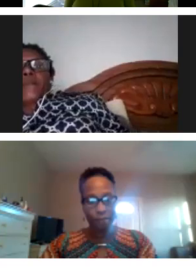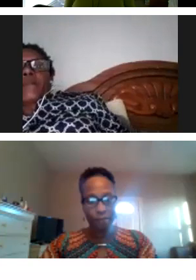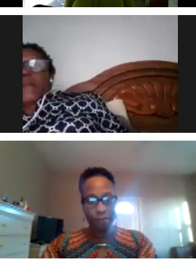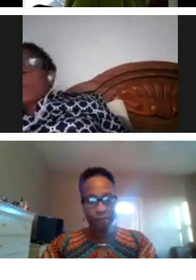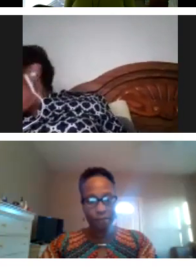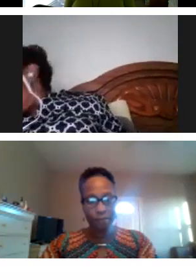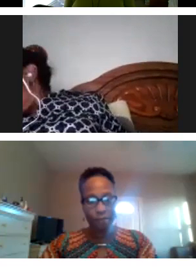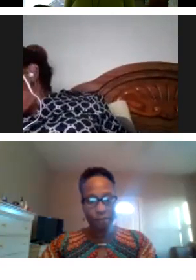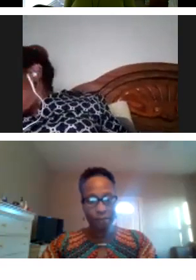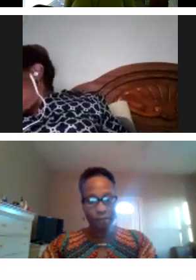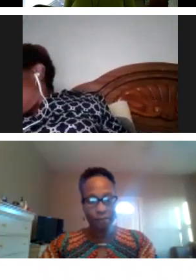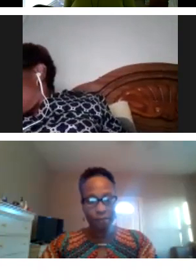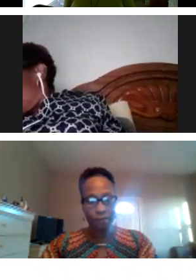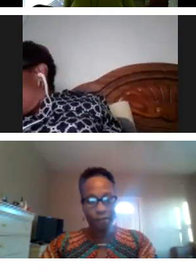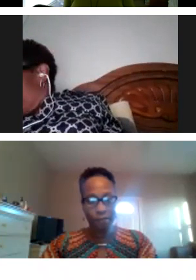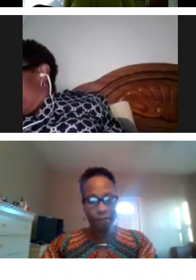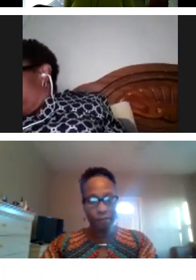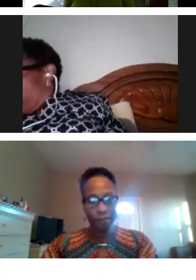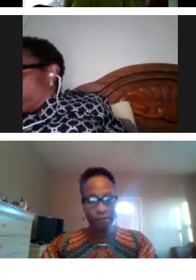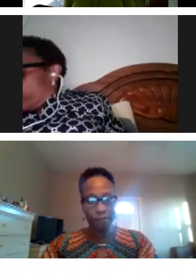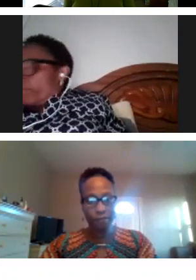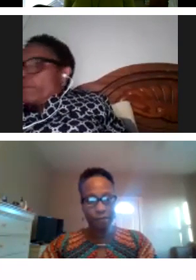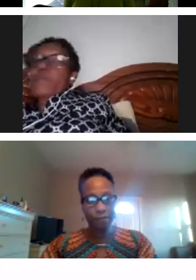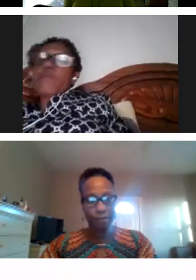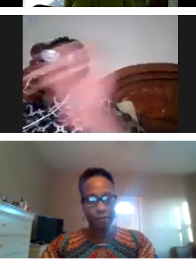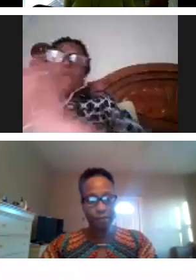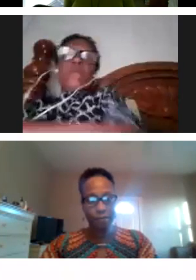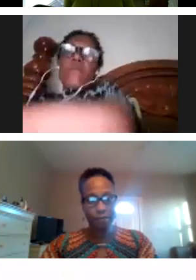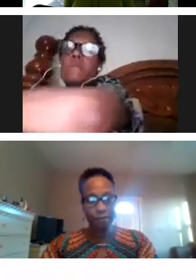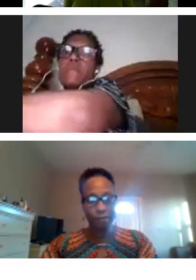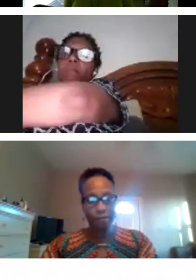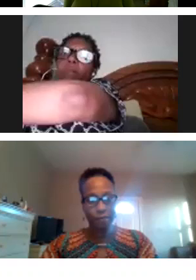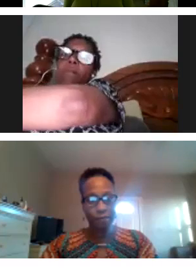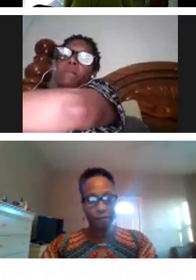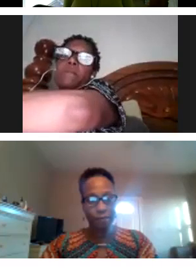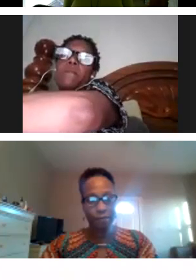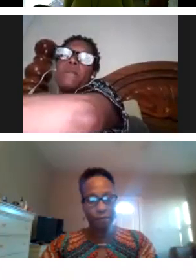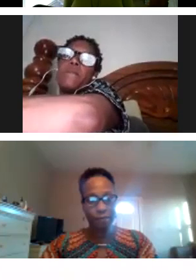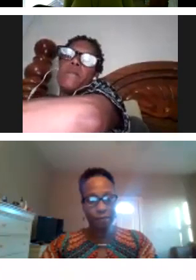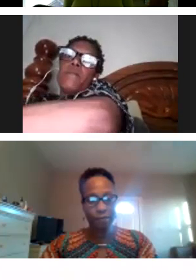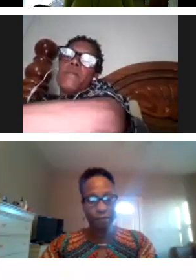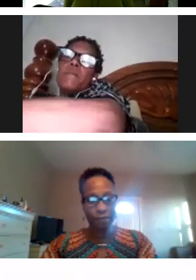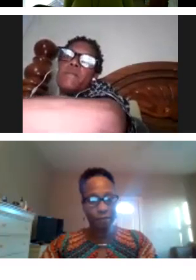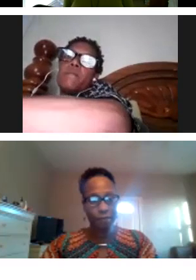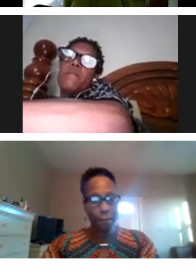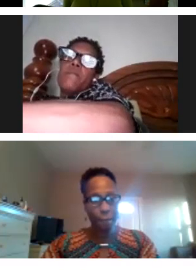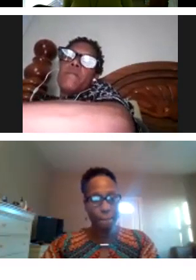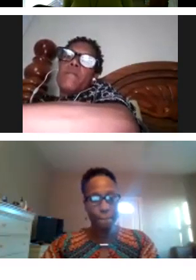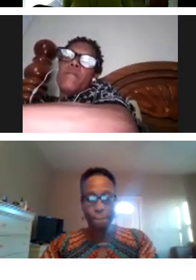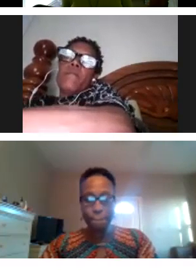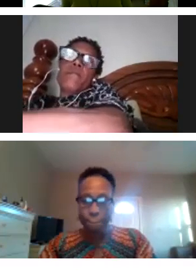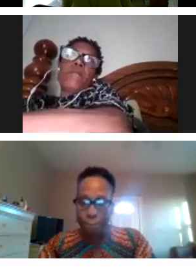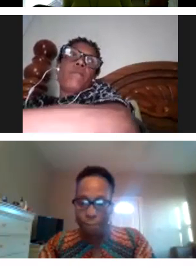with HIV in the United States is delivered through a patchwork of systems, and that more than half of the people living with